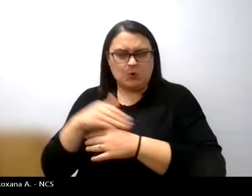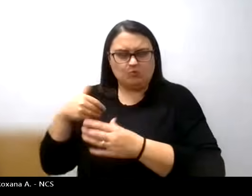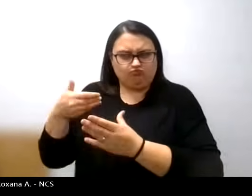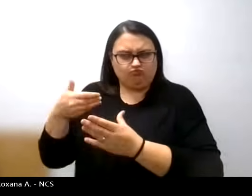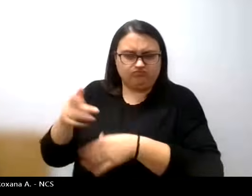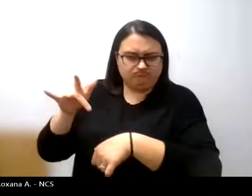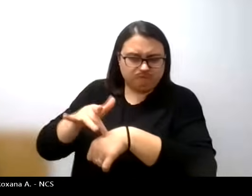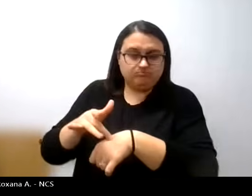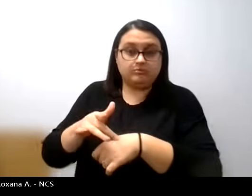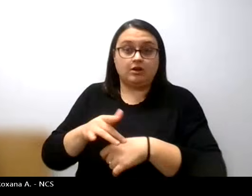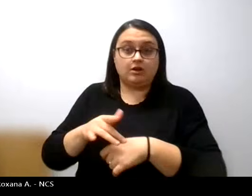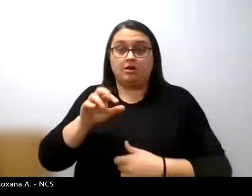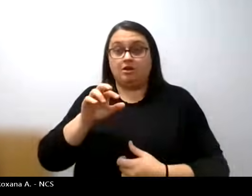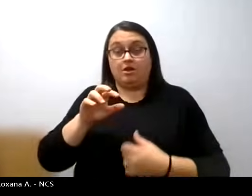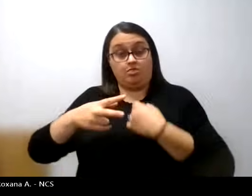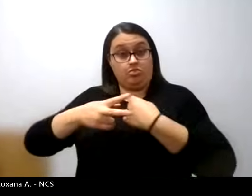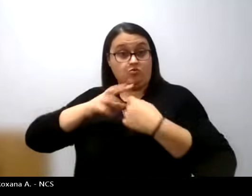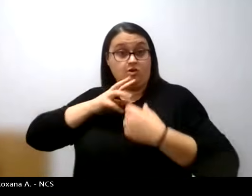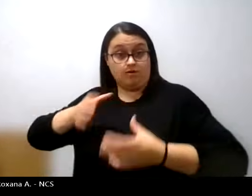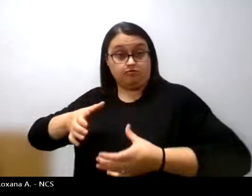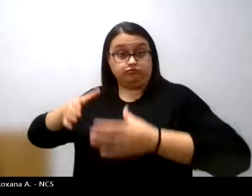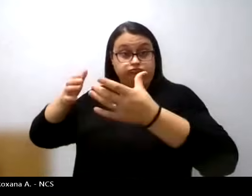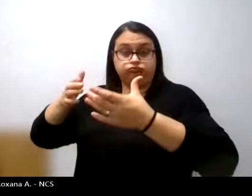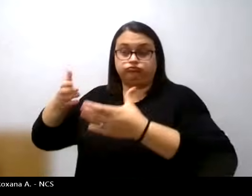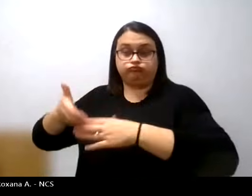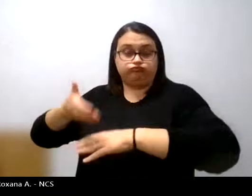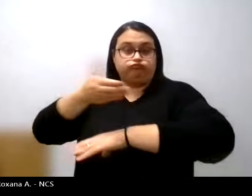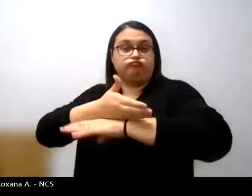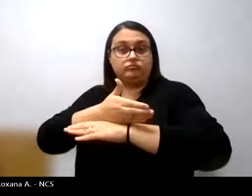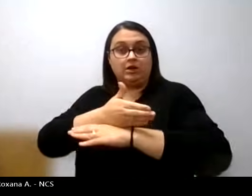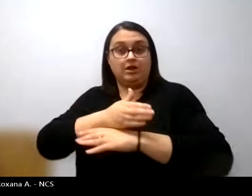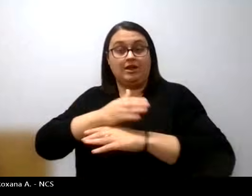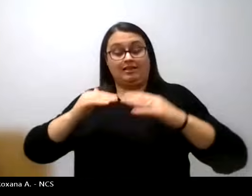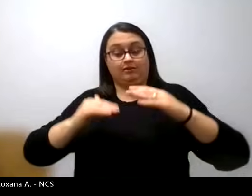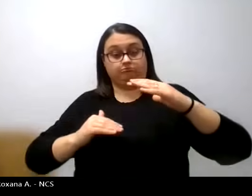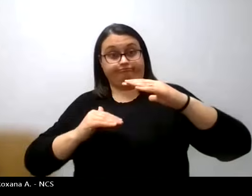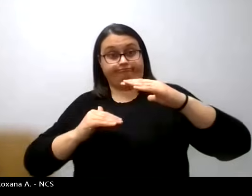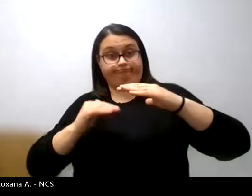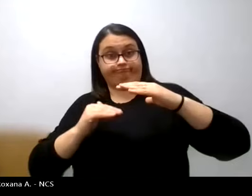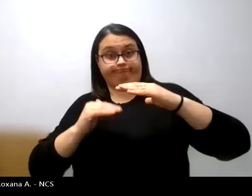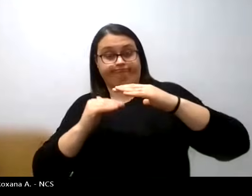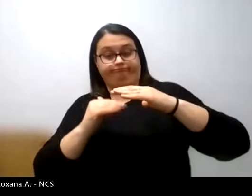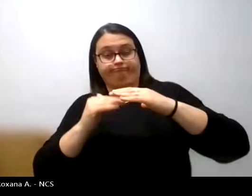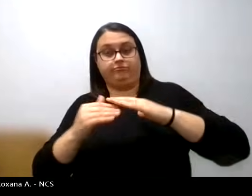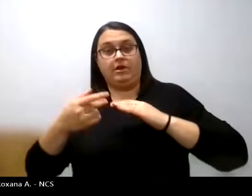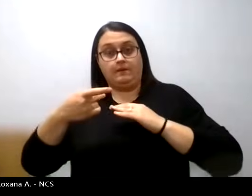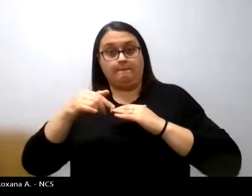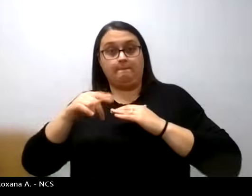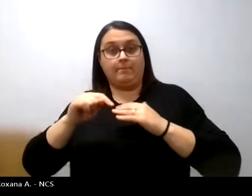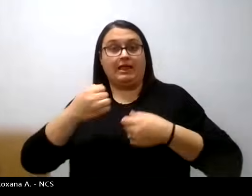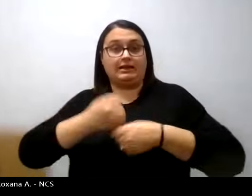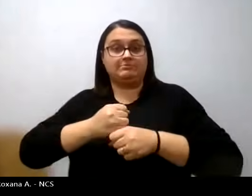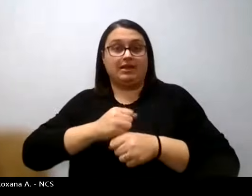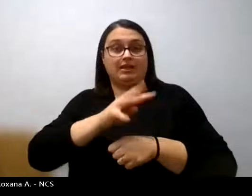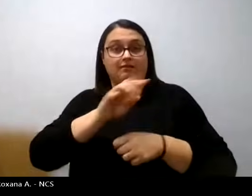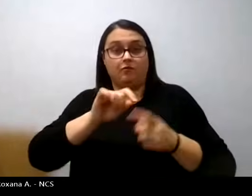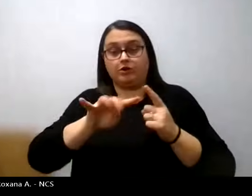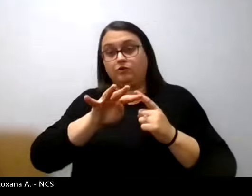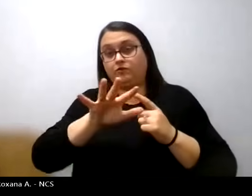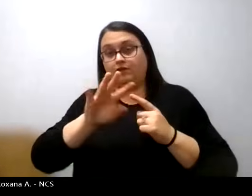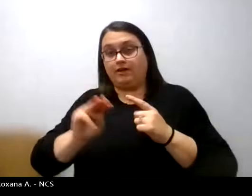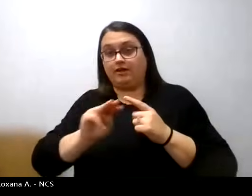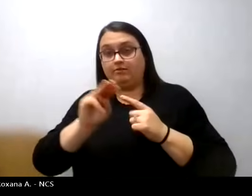The reservoir levels are recovering. The tank elevations are recovering. The plant is producing about between 40 and 45